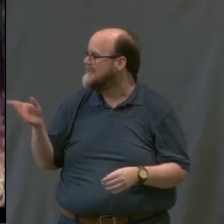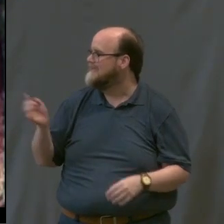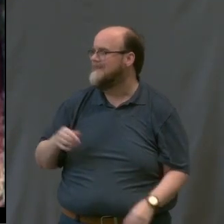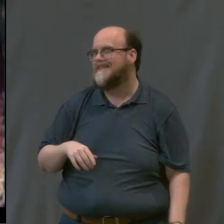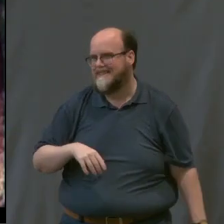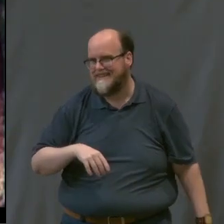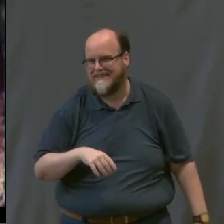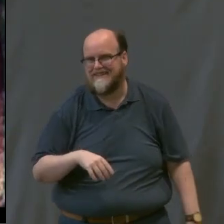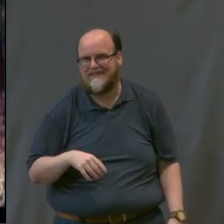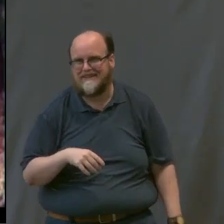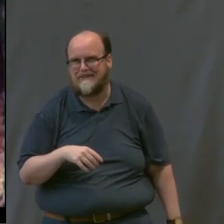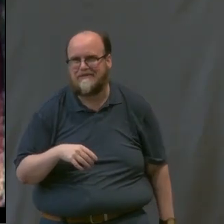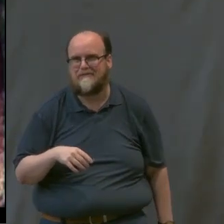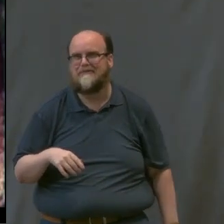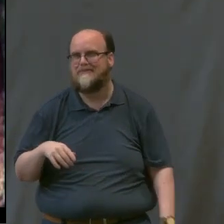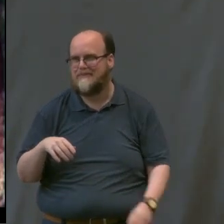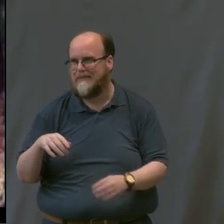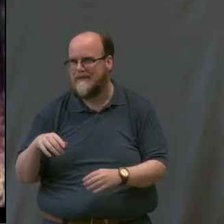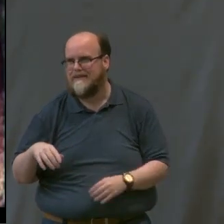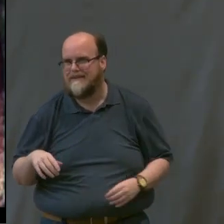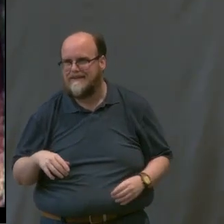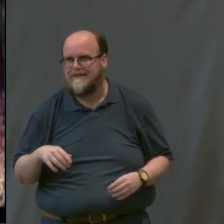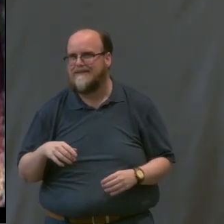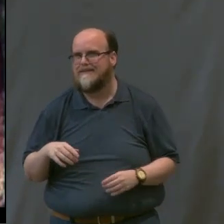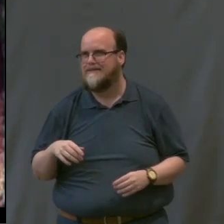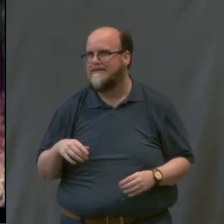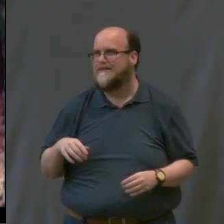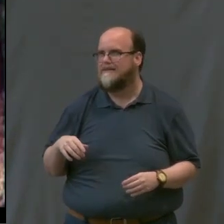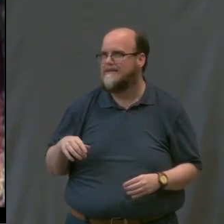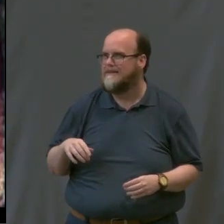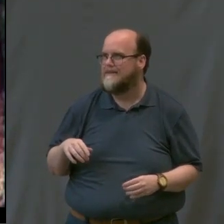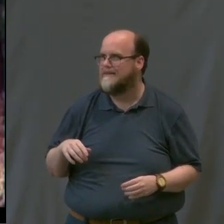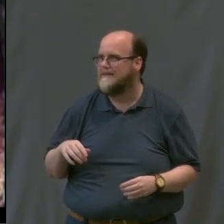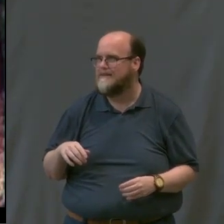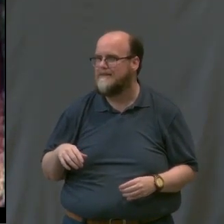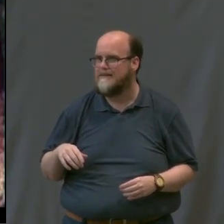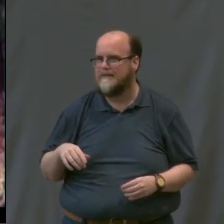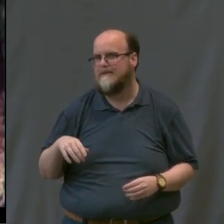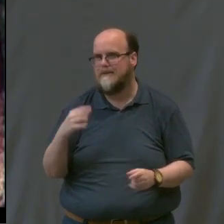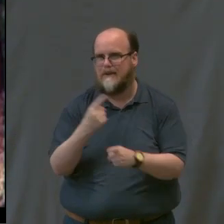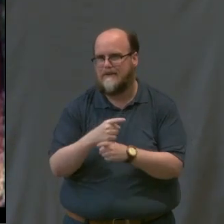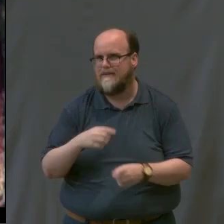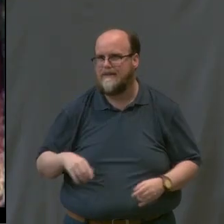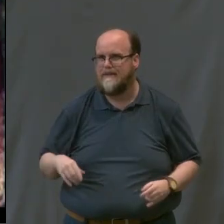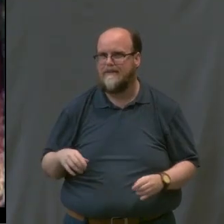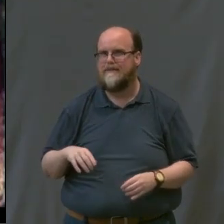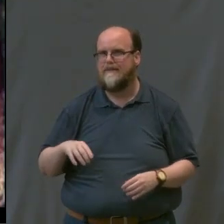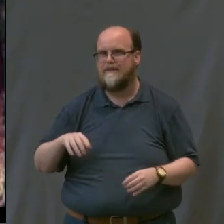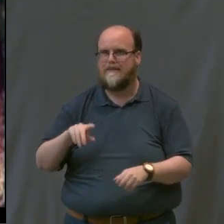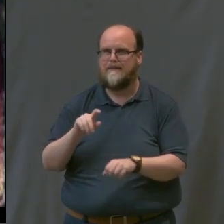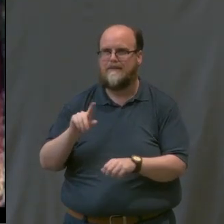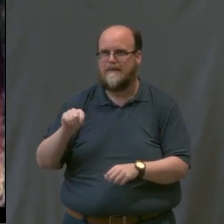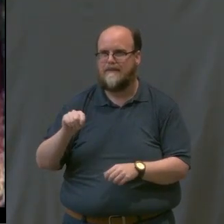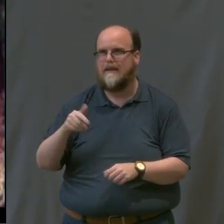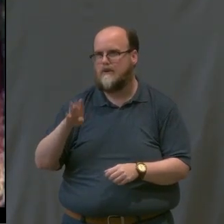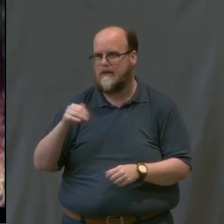Thank you. Okay. Talk louder, I'm deaf. Okay. You're right. The temple, the tabernacle